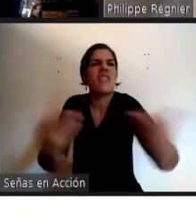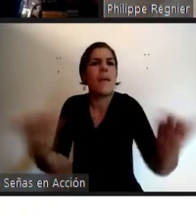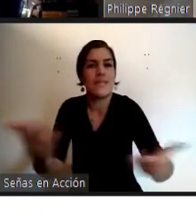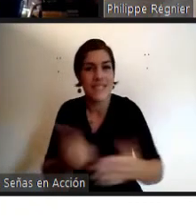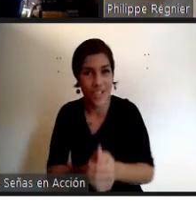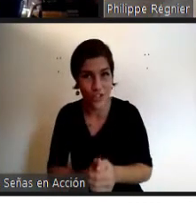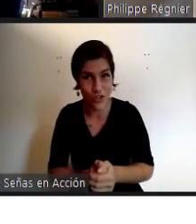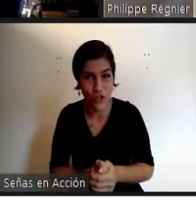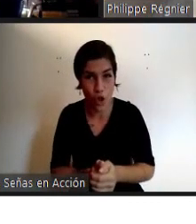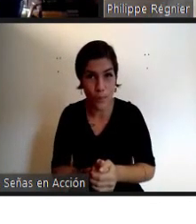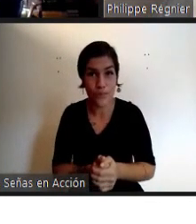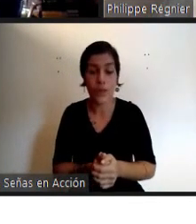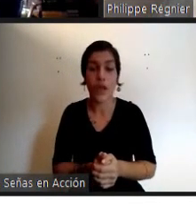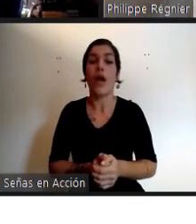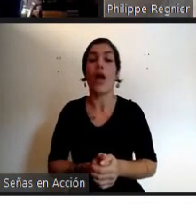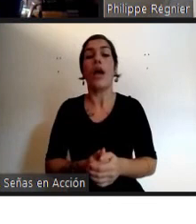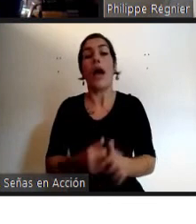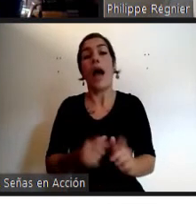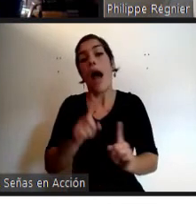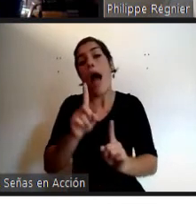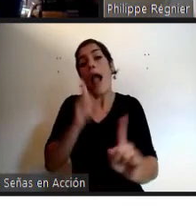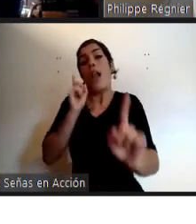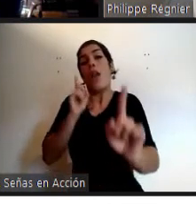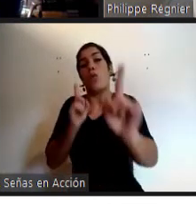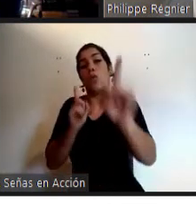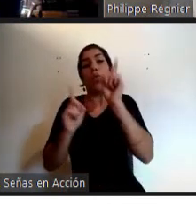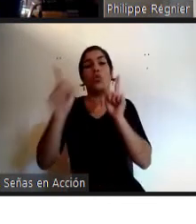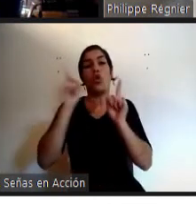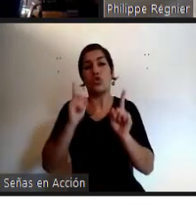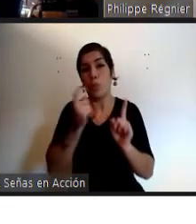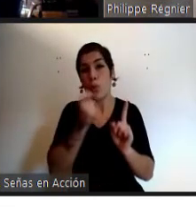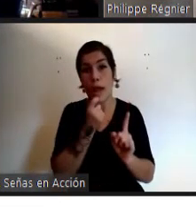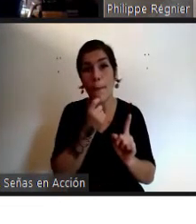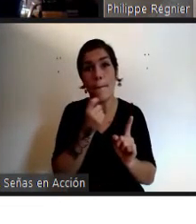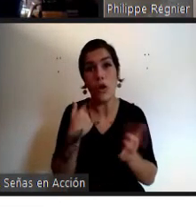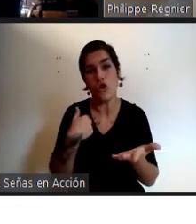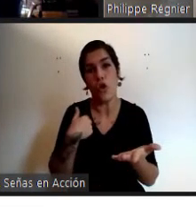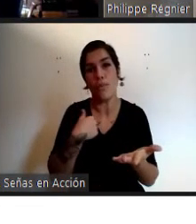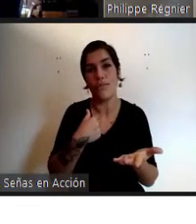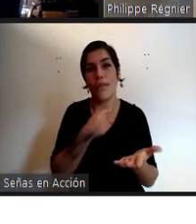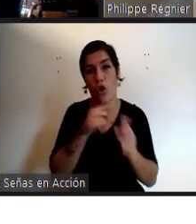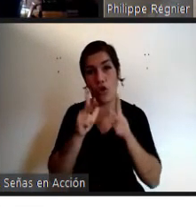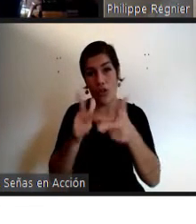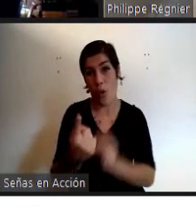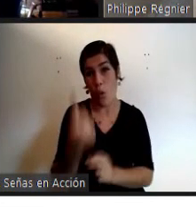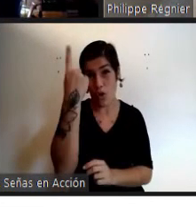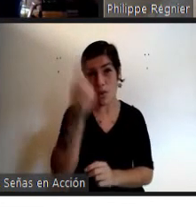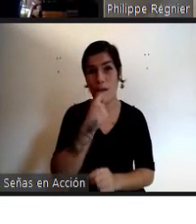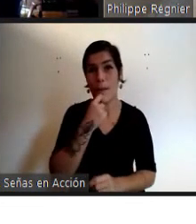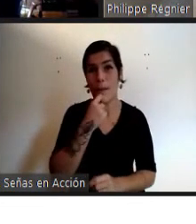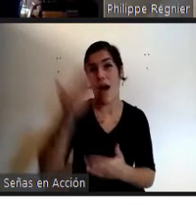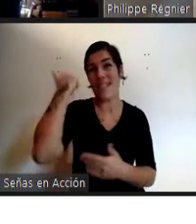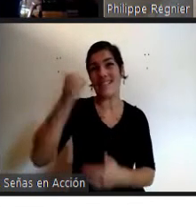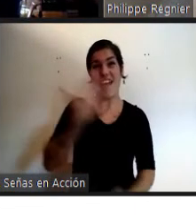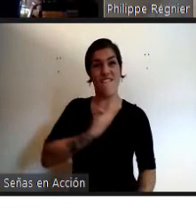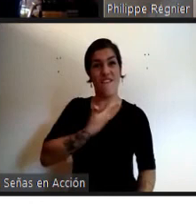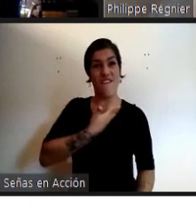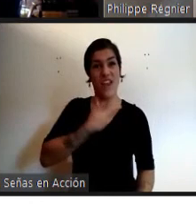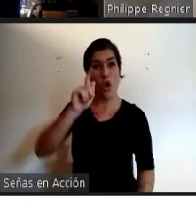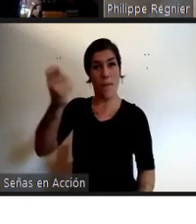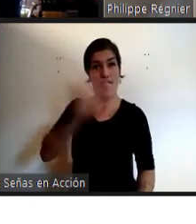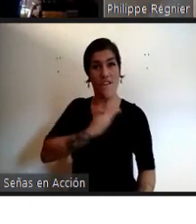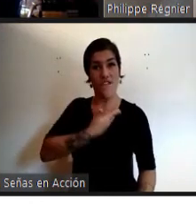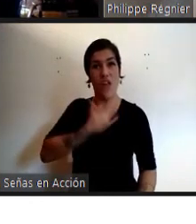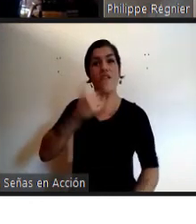we are to take the starting point on some, well, I should say that by late February, we